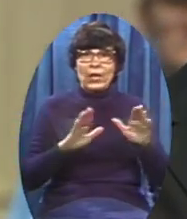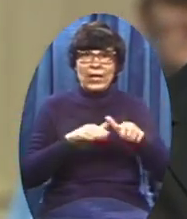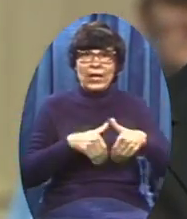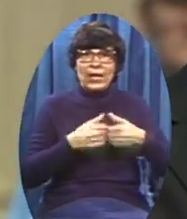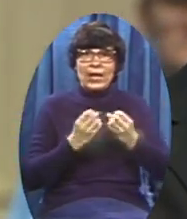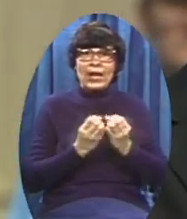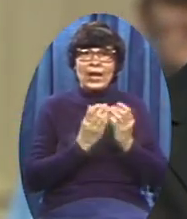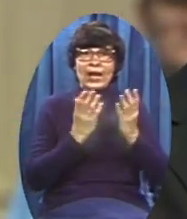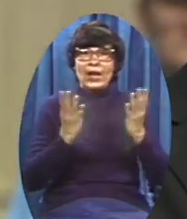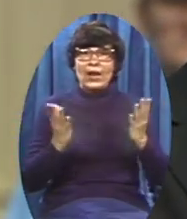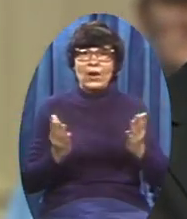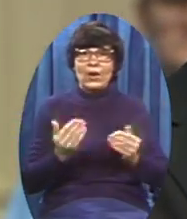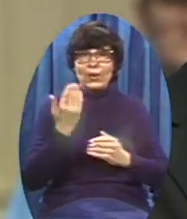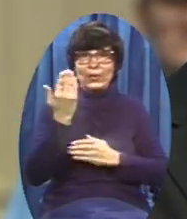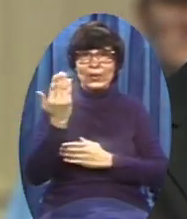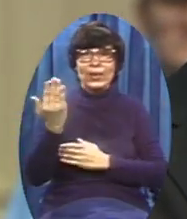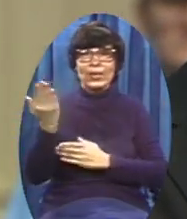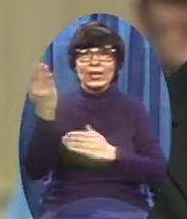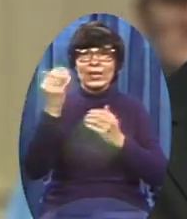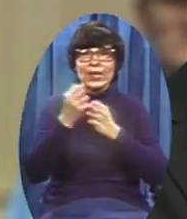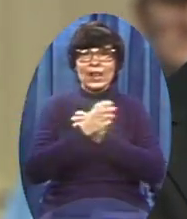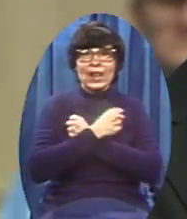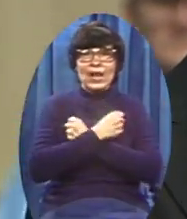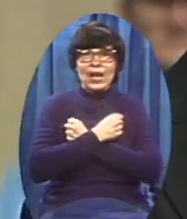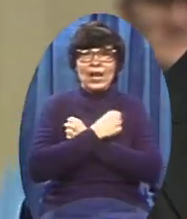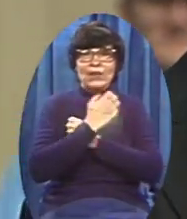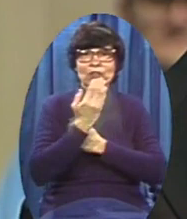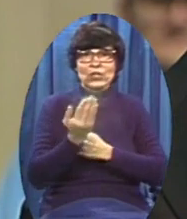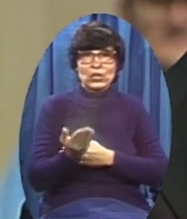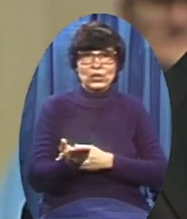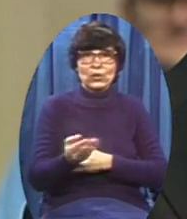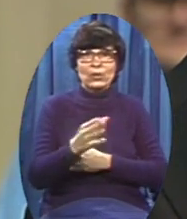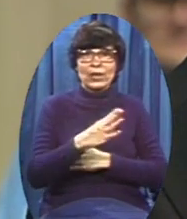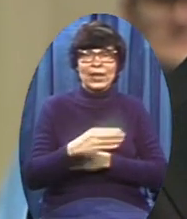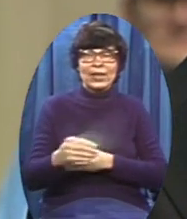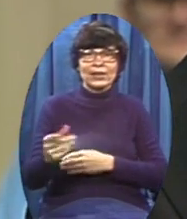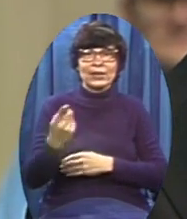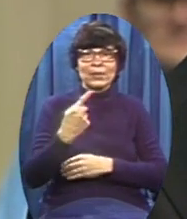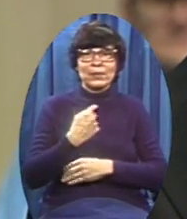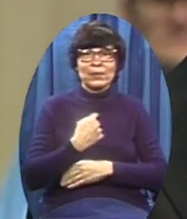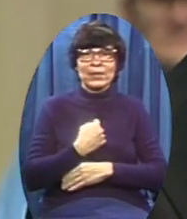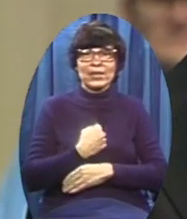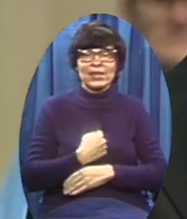Oh, how He loves you and me.